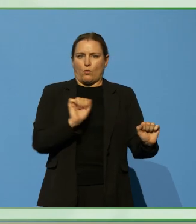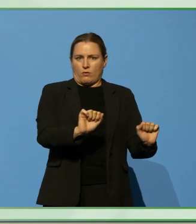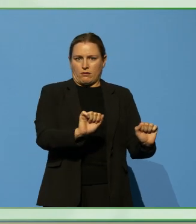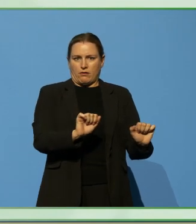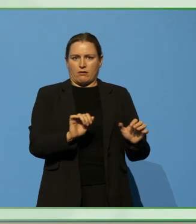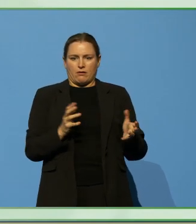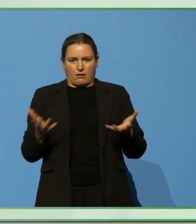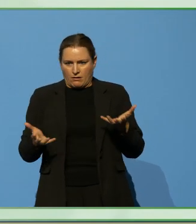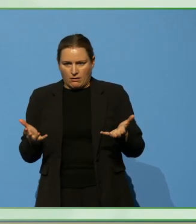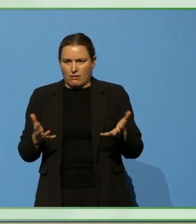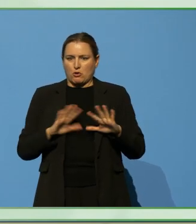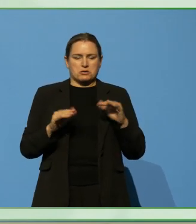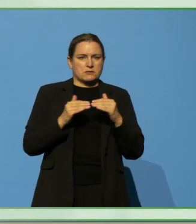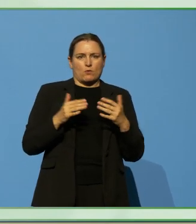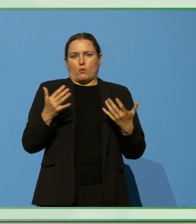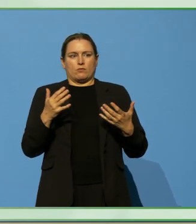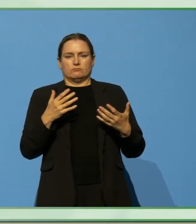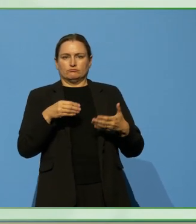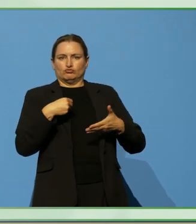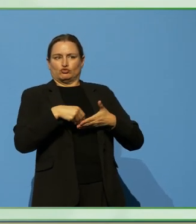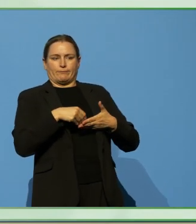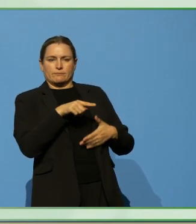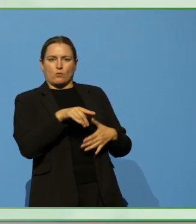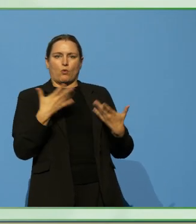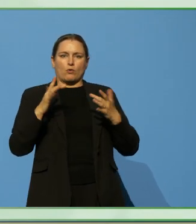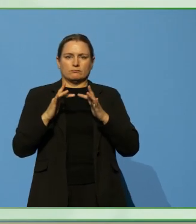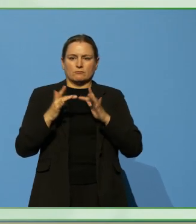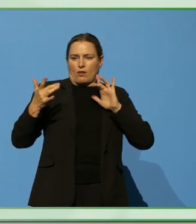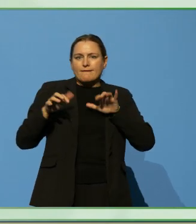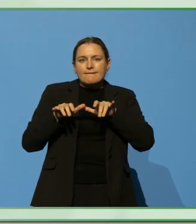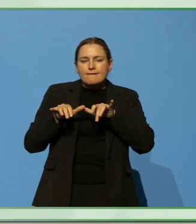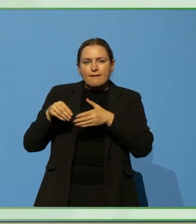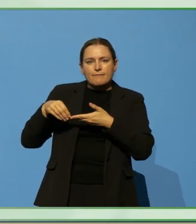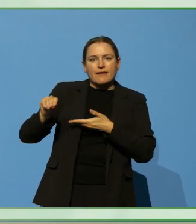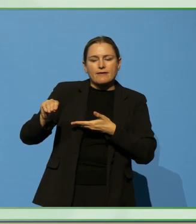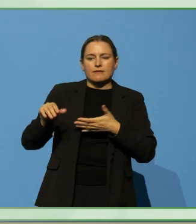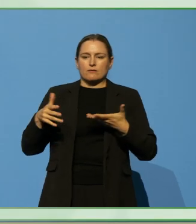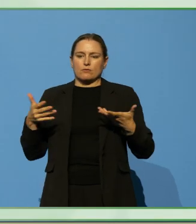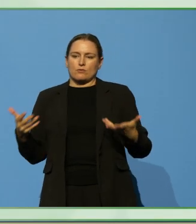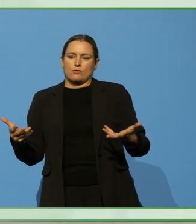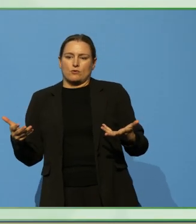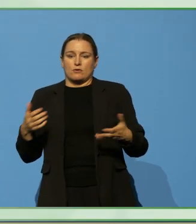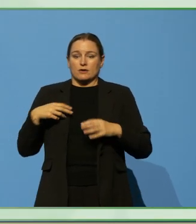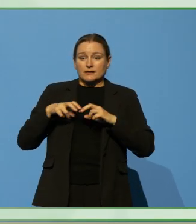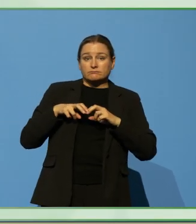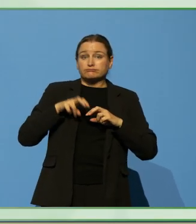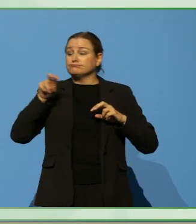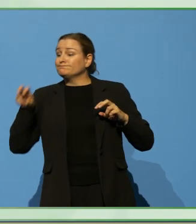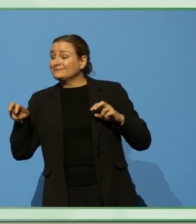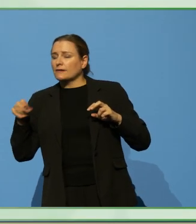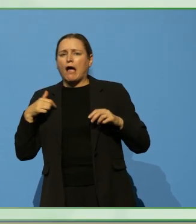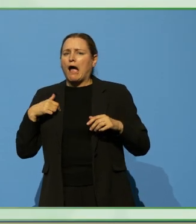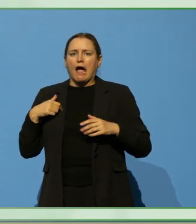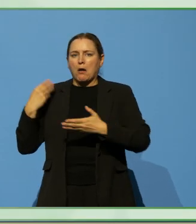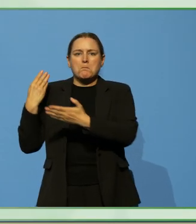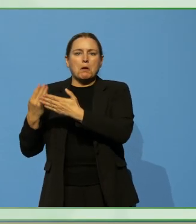use cases, so only in the shop or only online. And the moment you travel across borders, you can no longer use them. And the payment